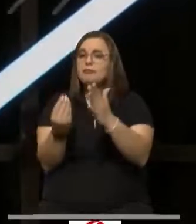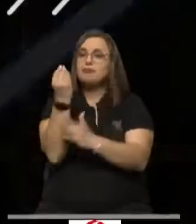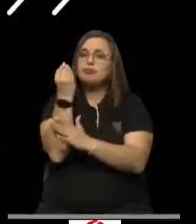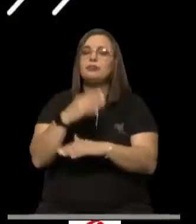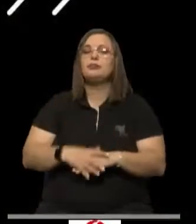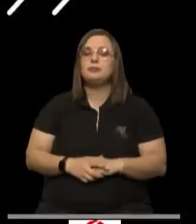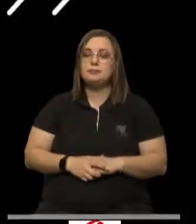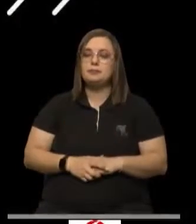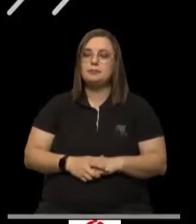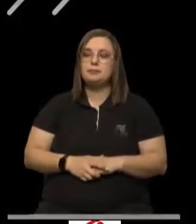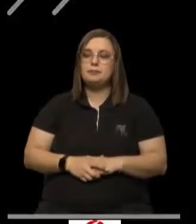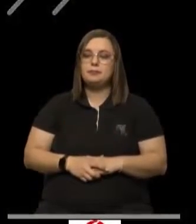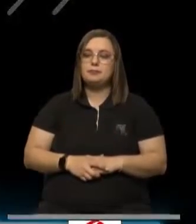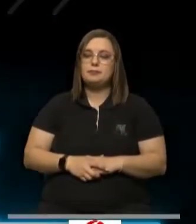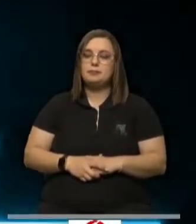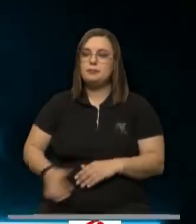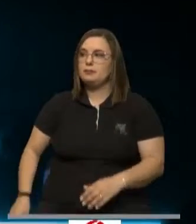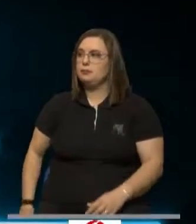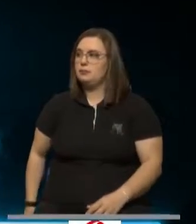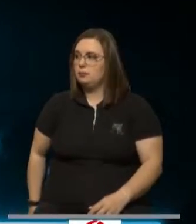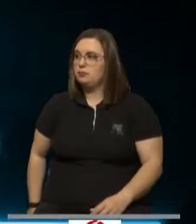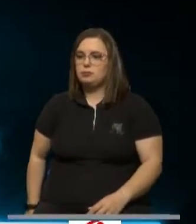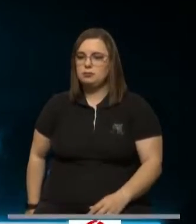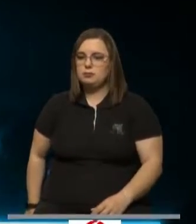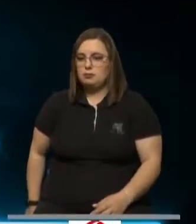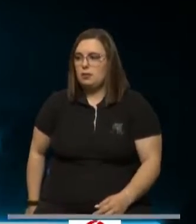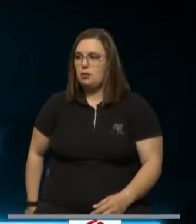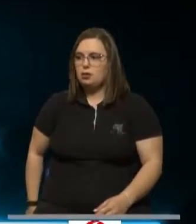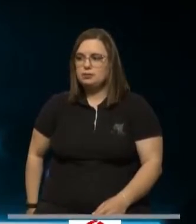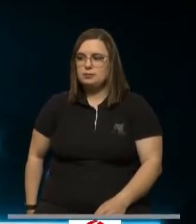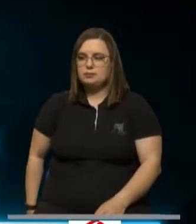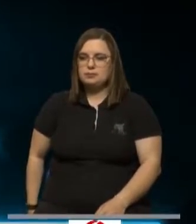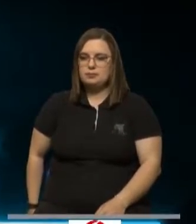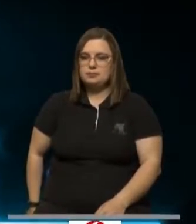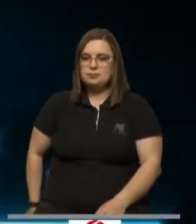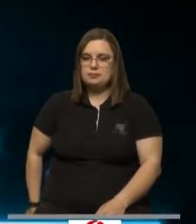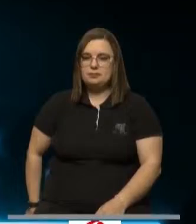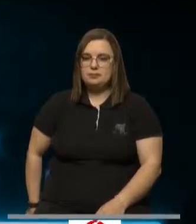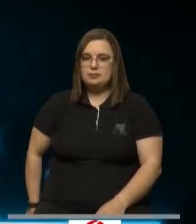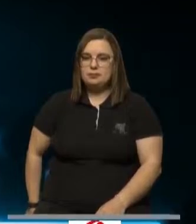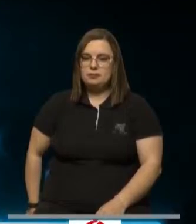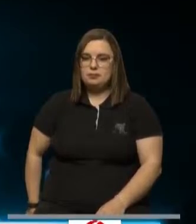So now we're going on to science, technology and innovation.